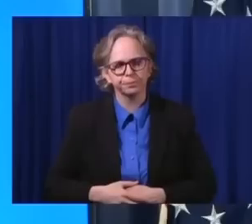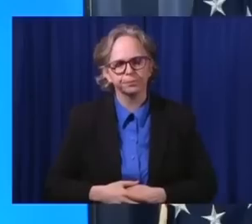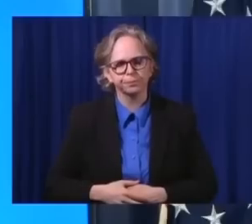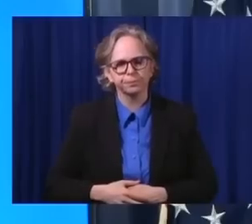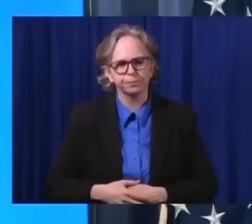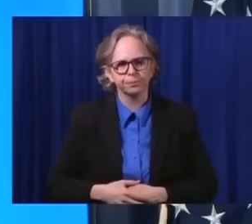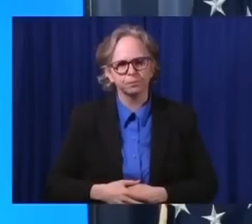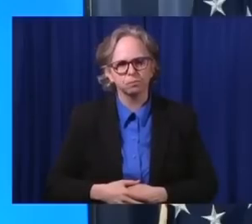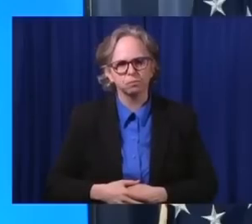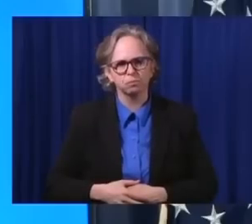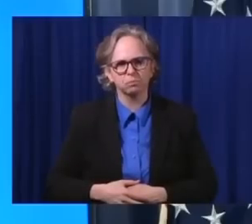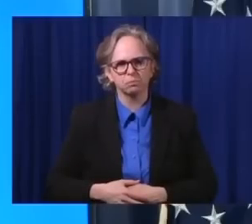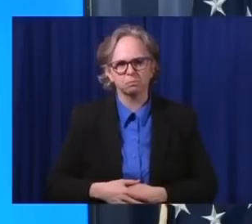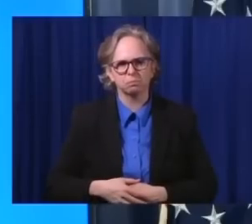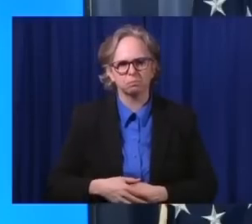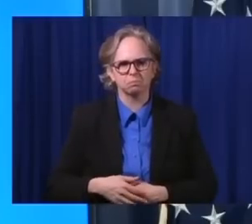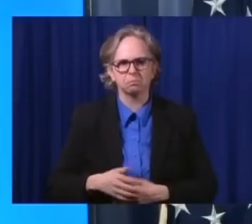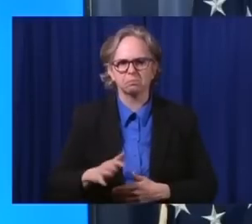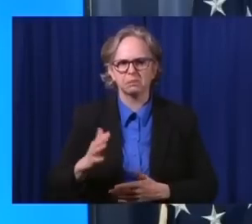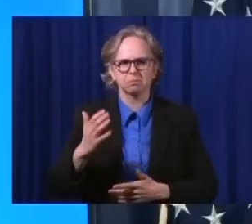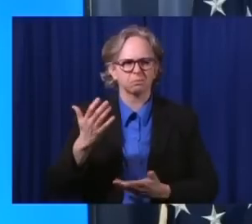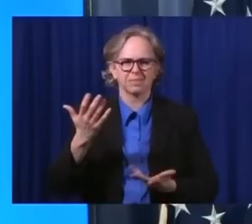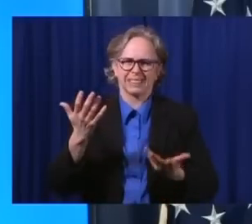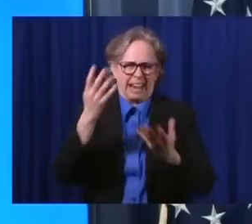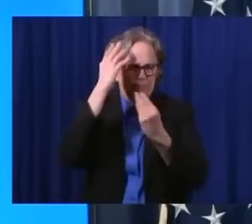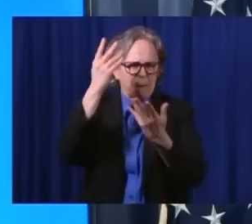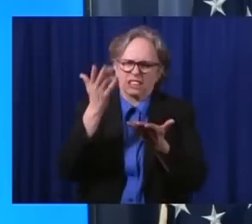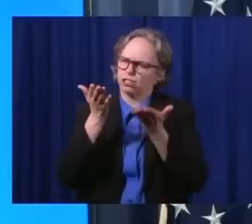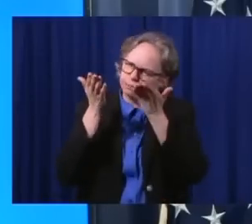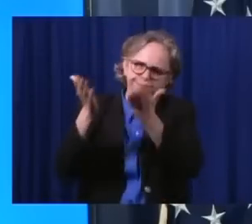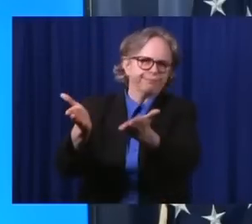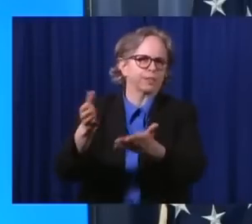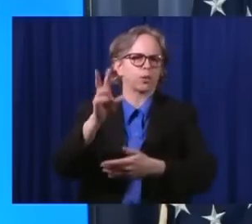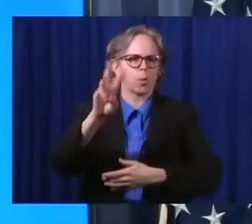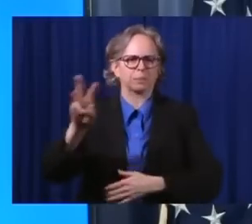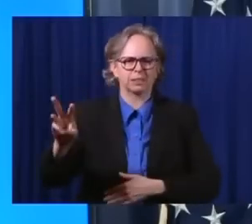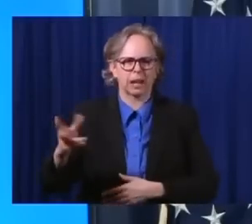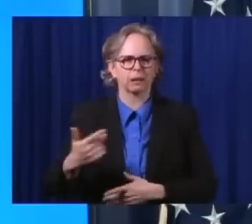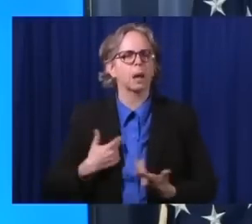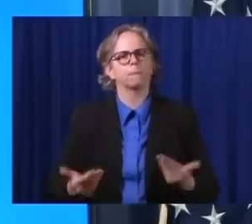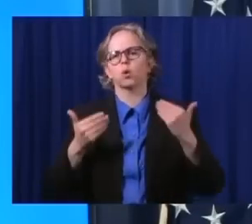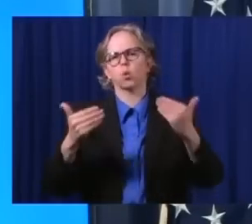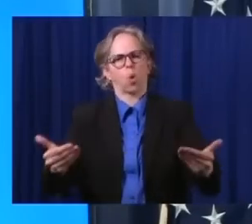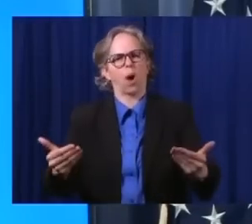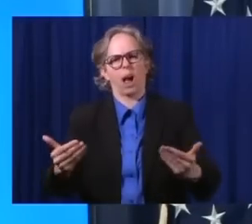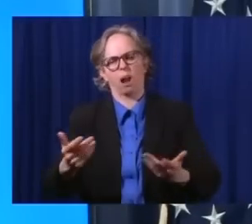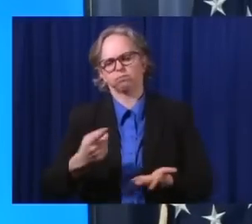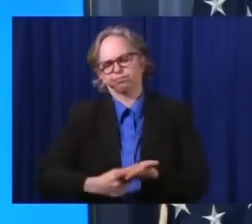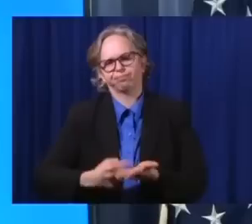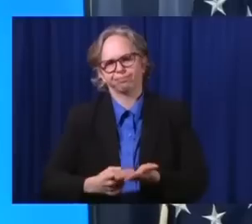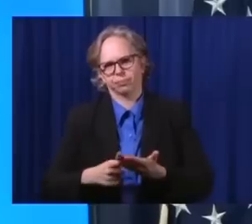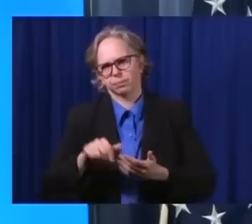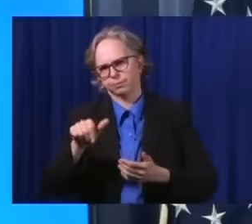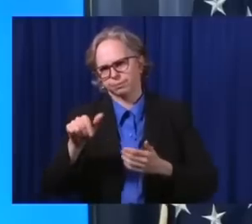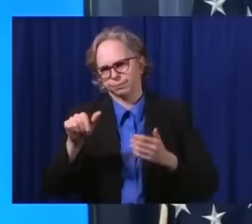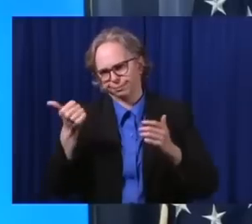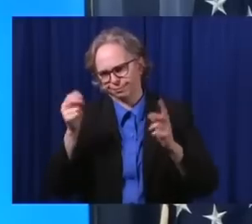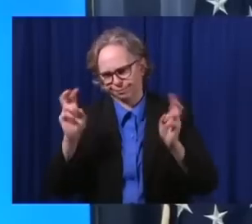Oh, that's good. That's good. All of these are up on our webpage. I'm just going to go ahead, Eric. Those are all up on the webpage.